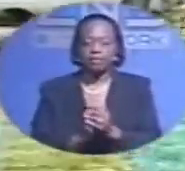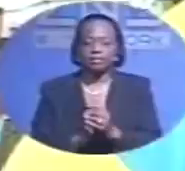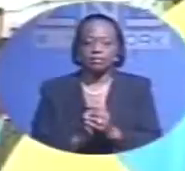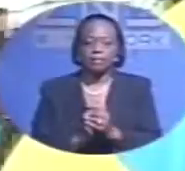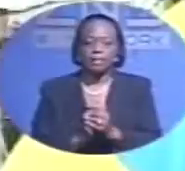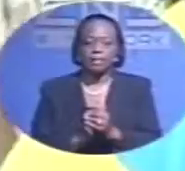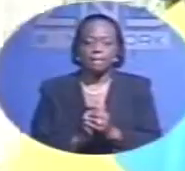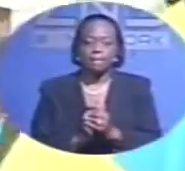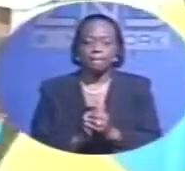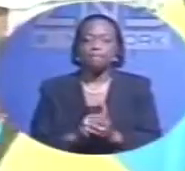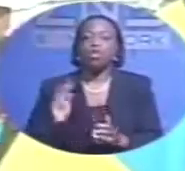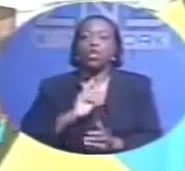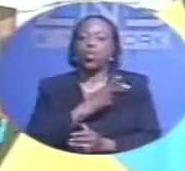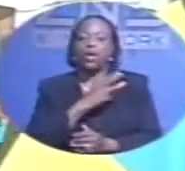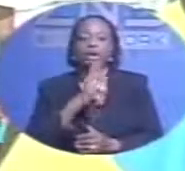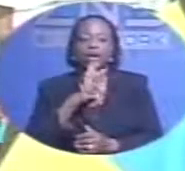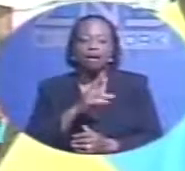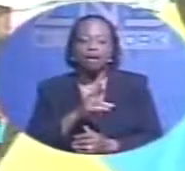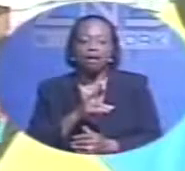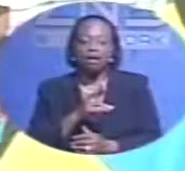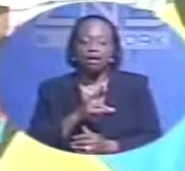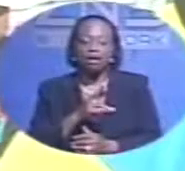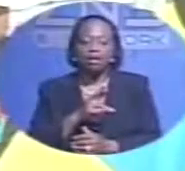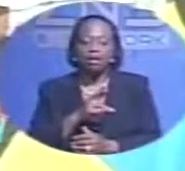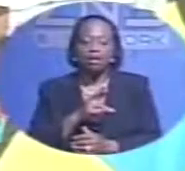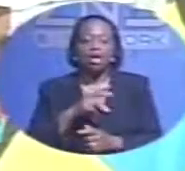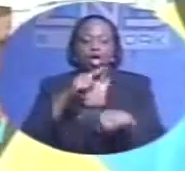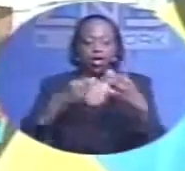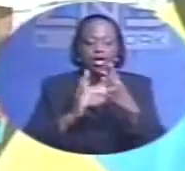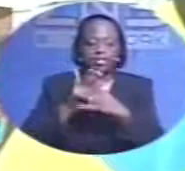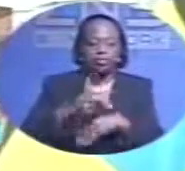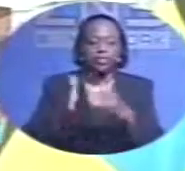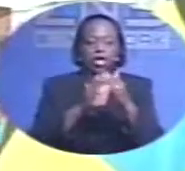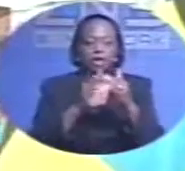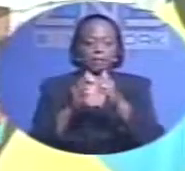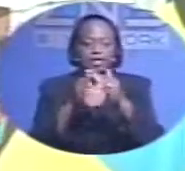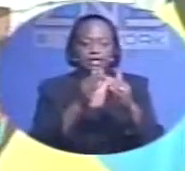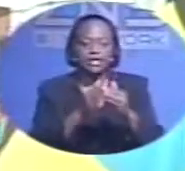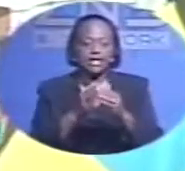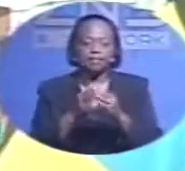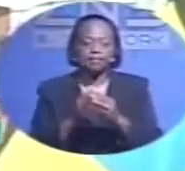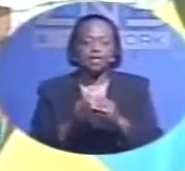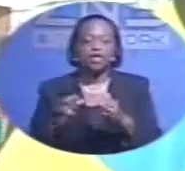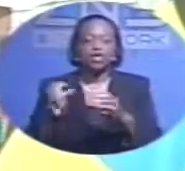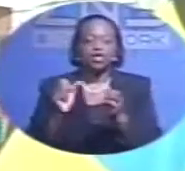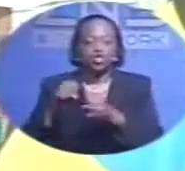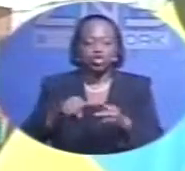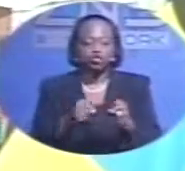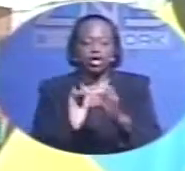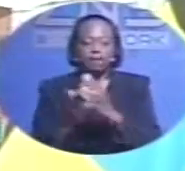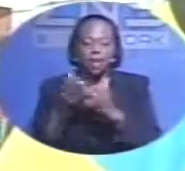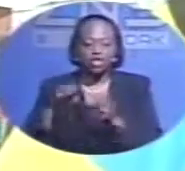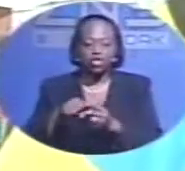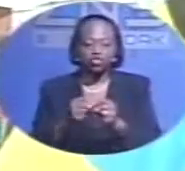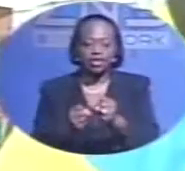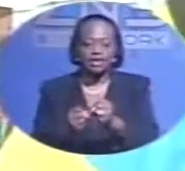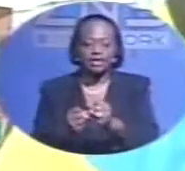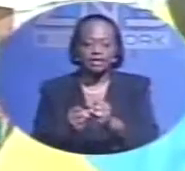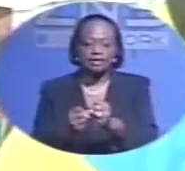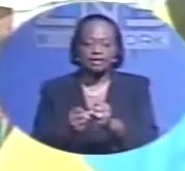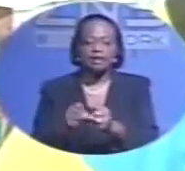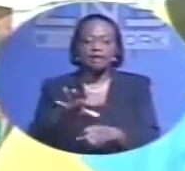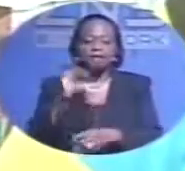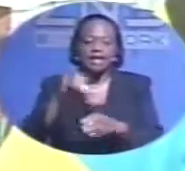We're canvassing the community street by street. We're doing surveys to find out the